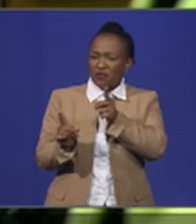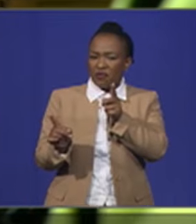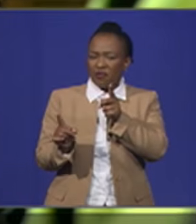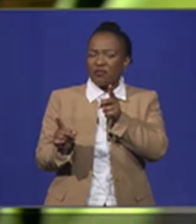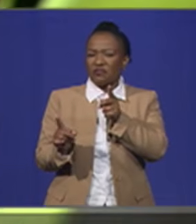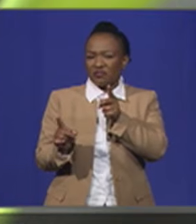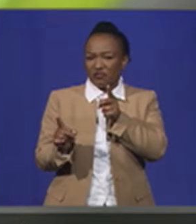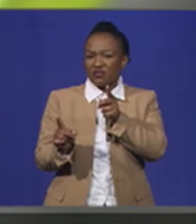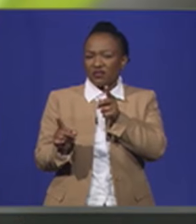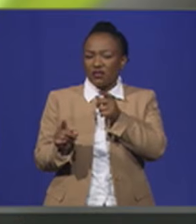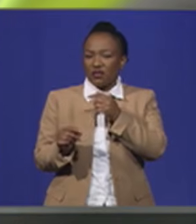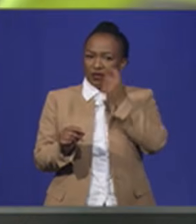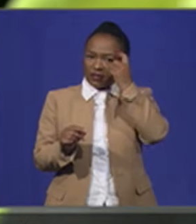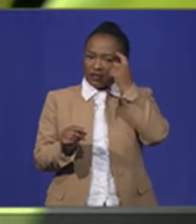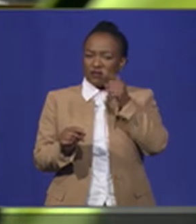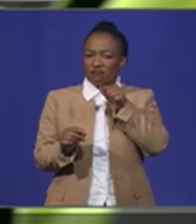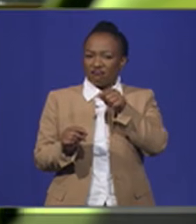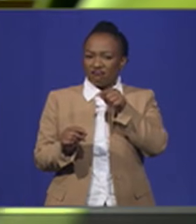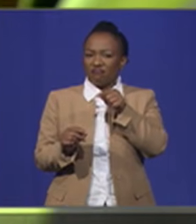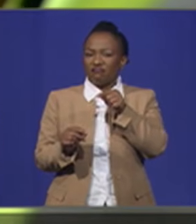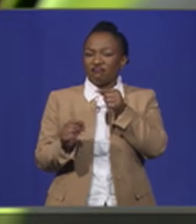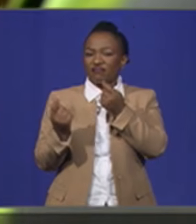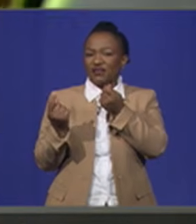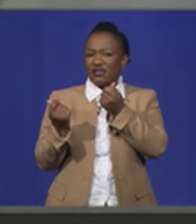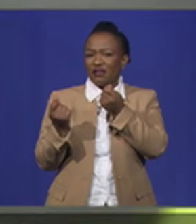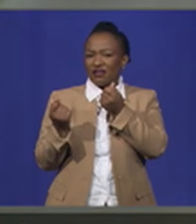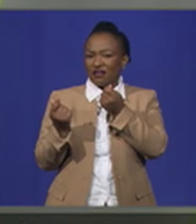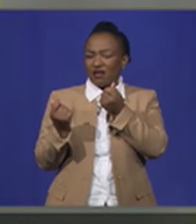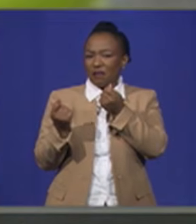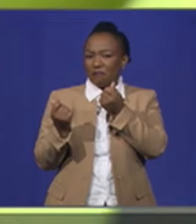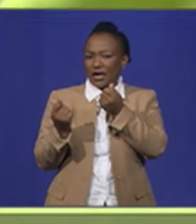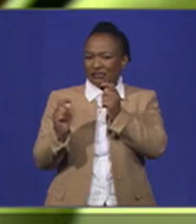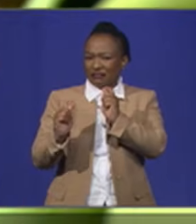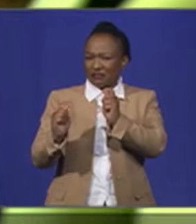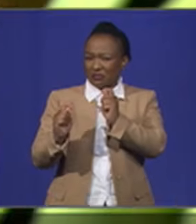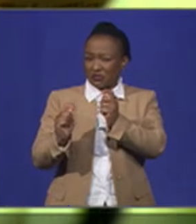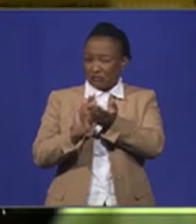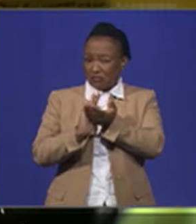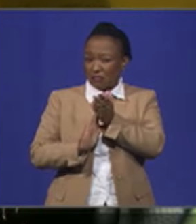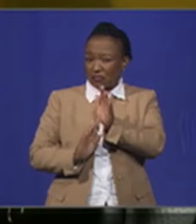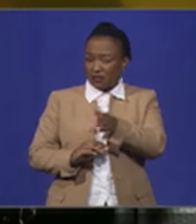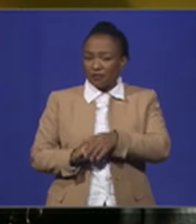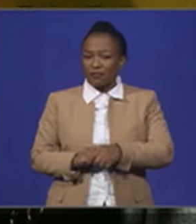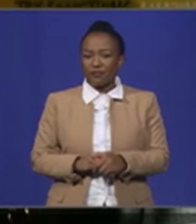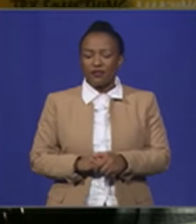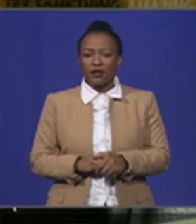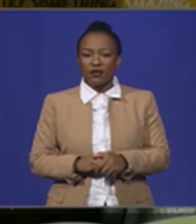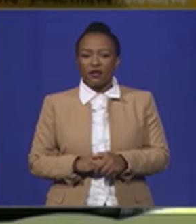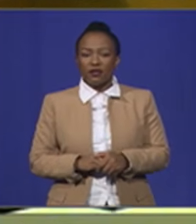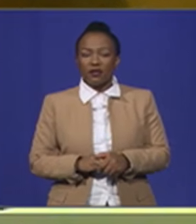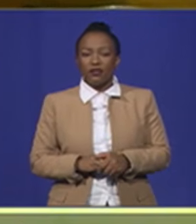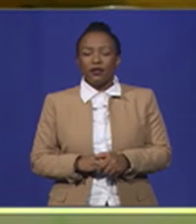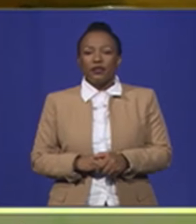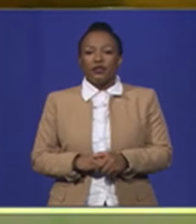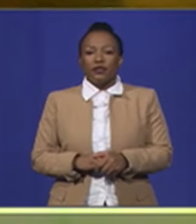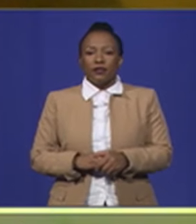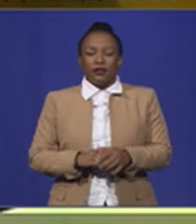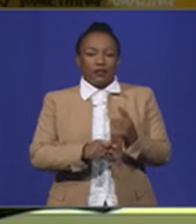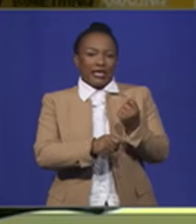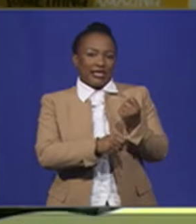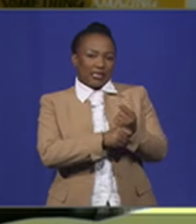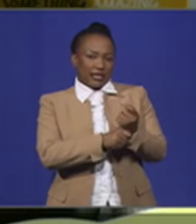gongwe le tlo go tlhatlhosa tlhatlho ya transport jalo le jalo ya dipalangwa? Go le jalo ba di-taxi ba botoka